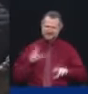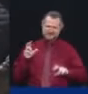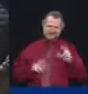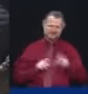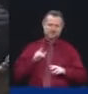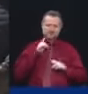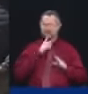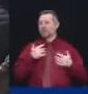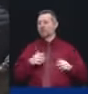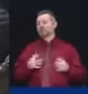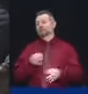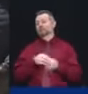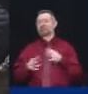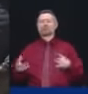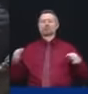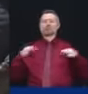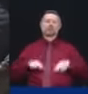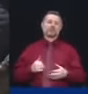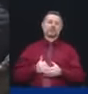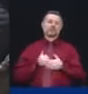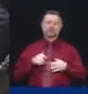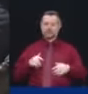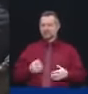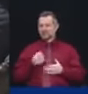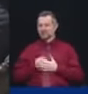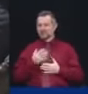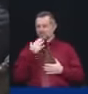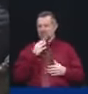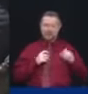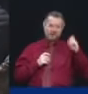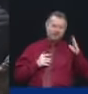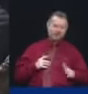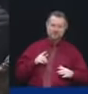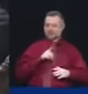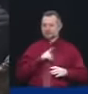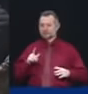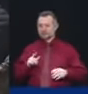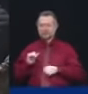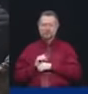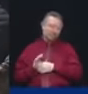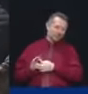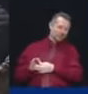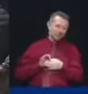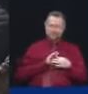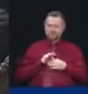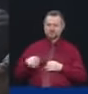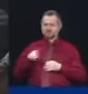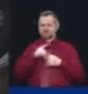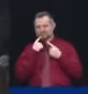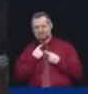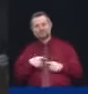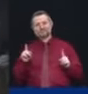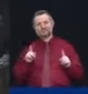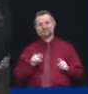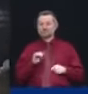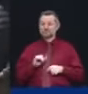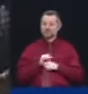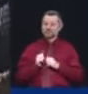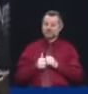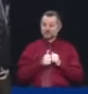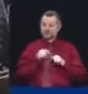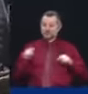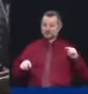examples of the governor and the legislature working together effectively, and the progress that we make when we work together for the